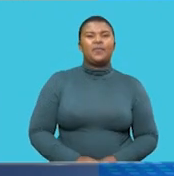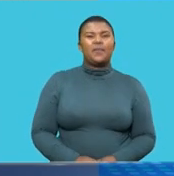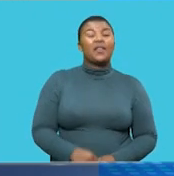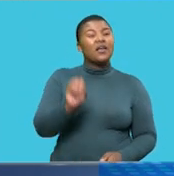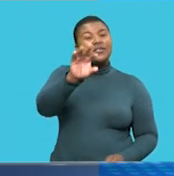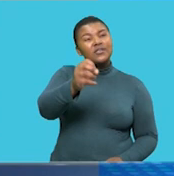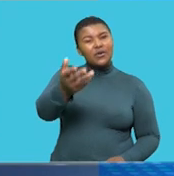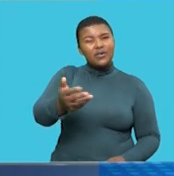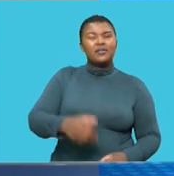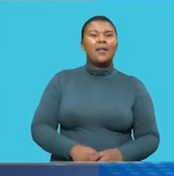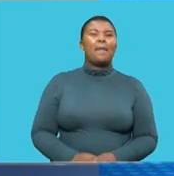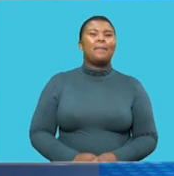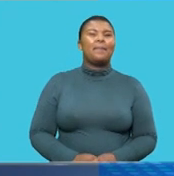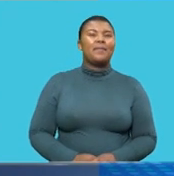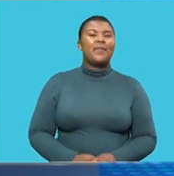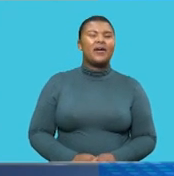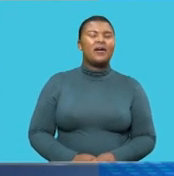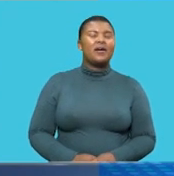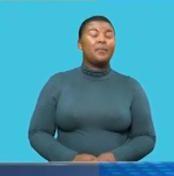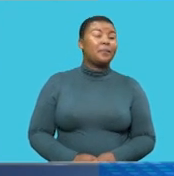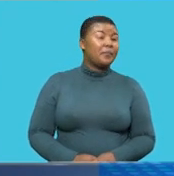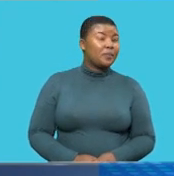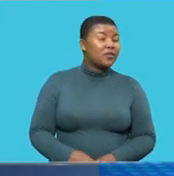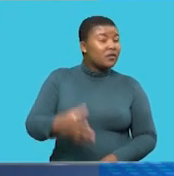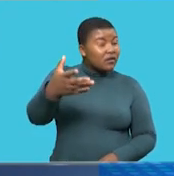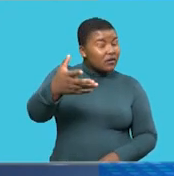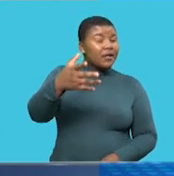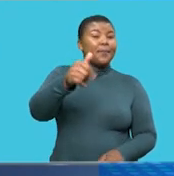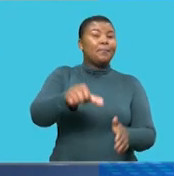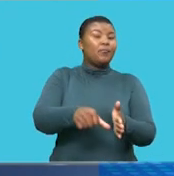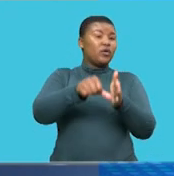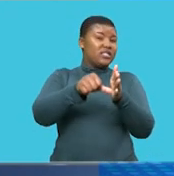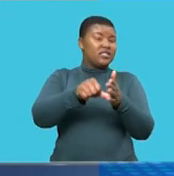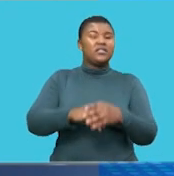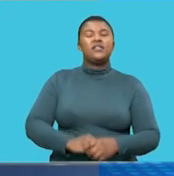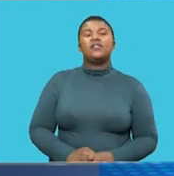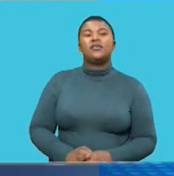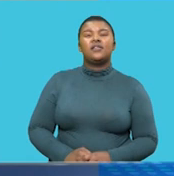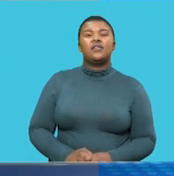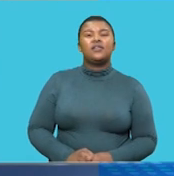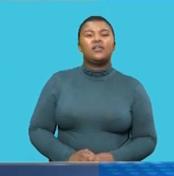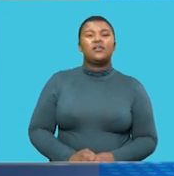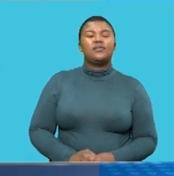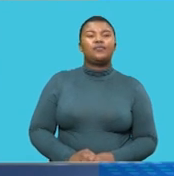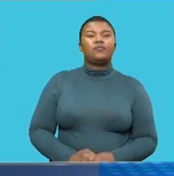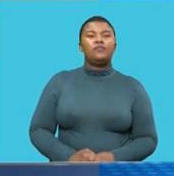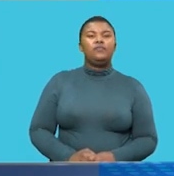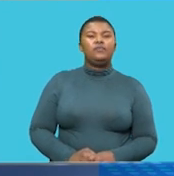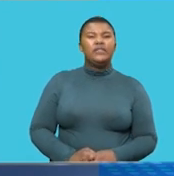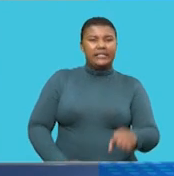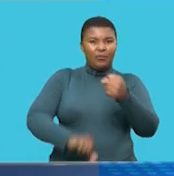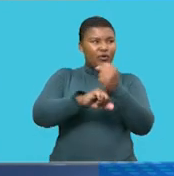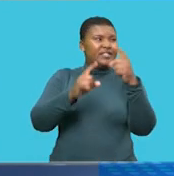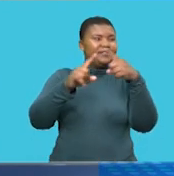So for such an important platform not to be